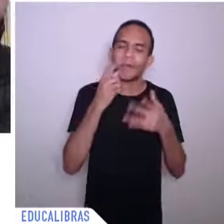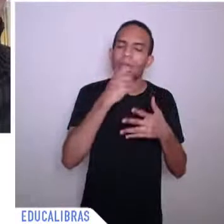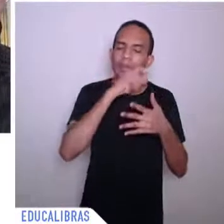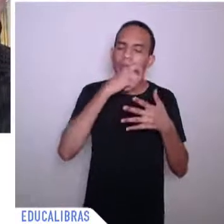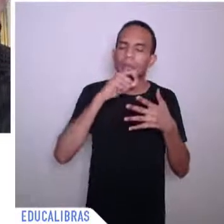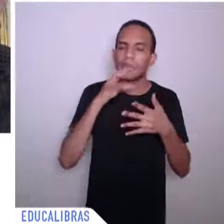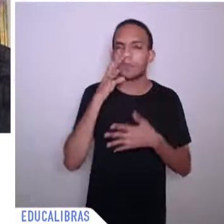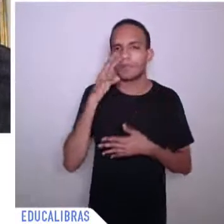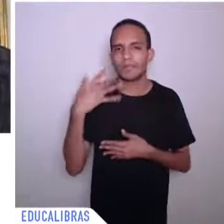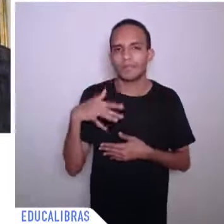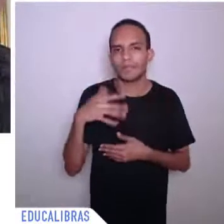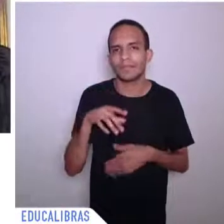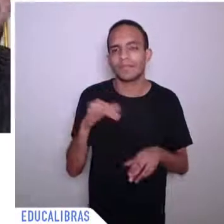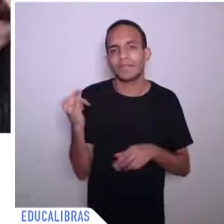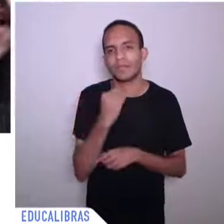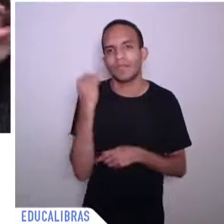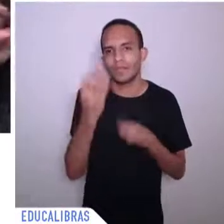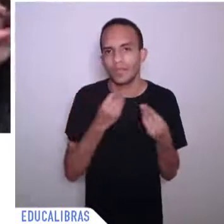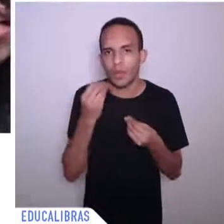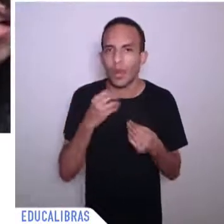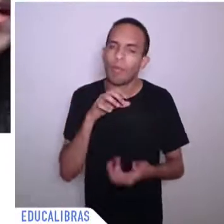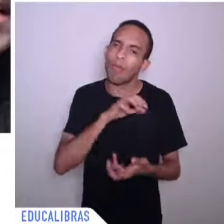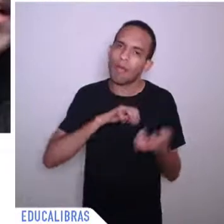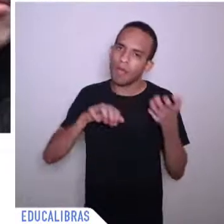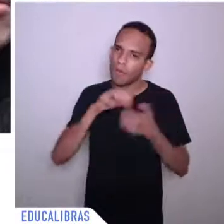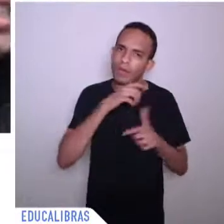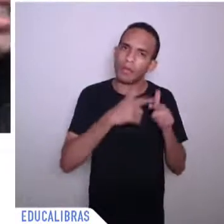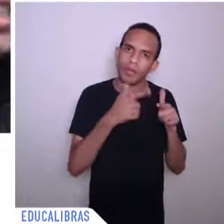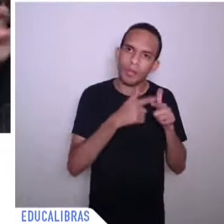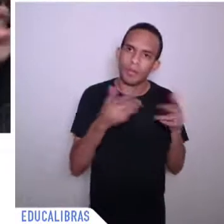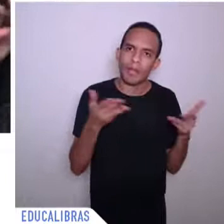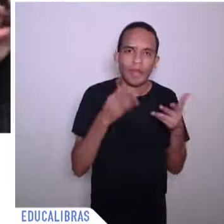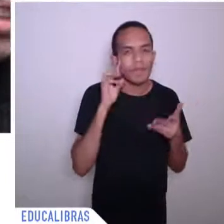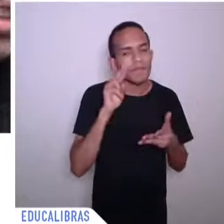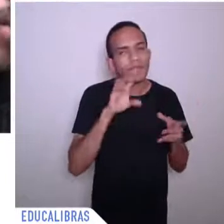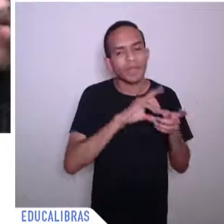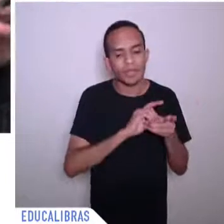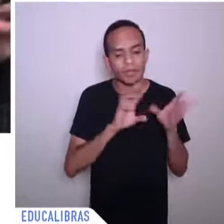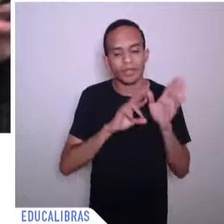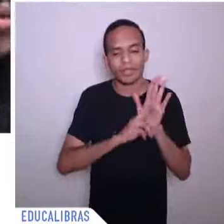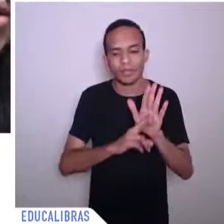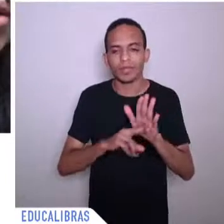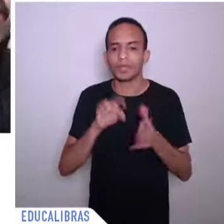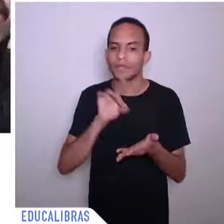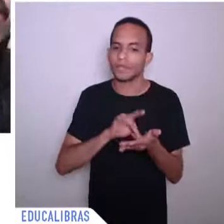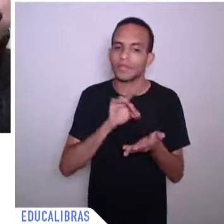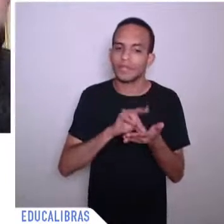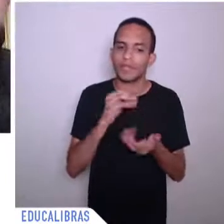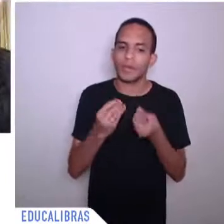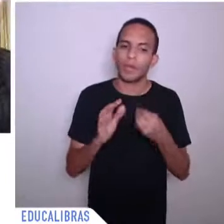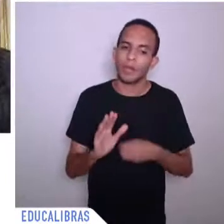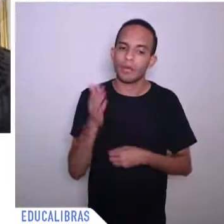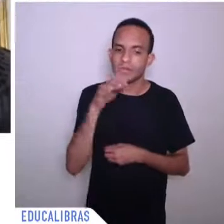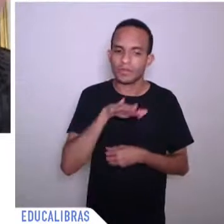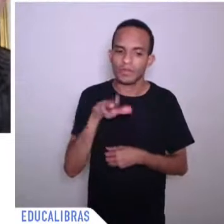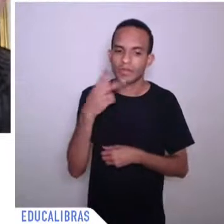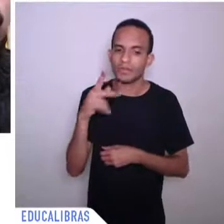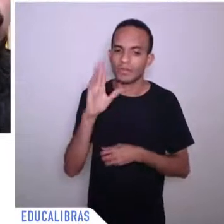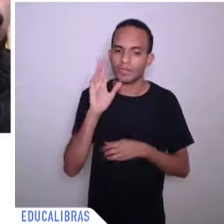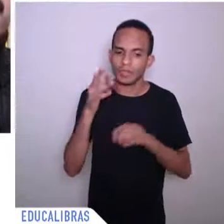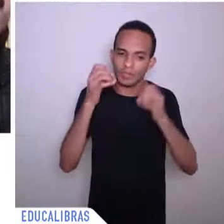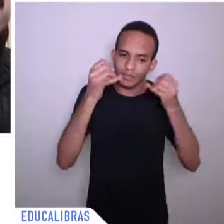I think that you have touched a few interesting points regarding the representative crisis